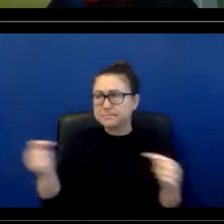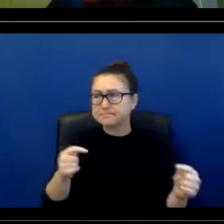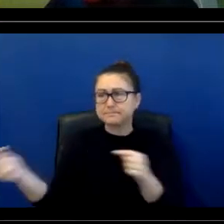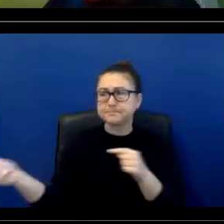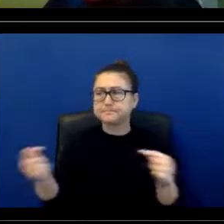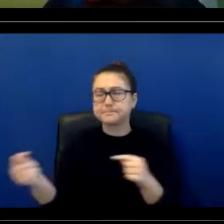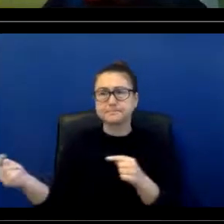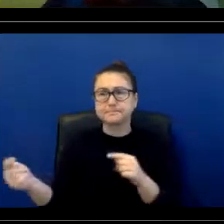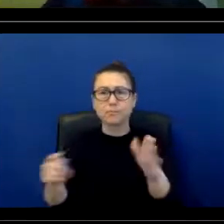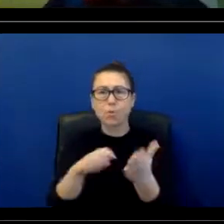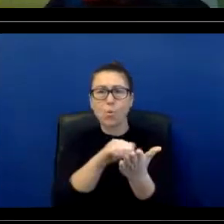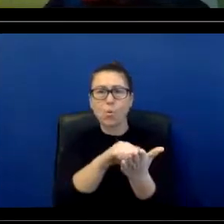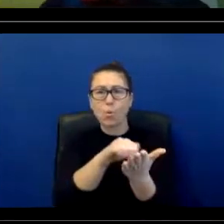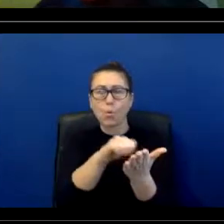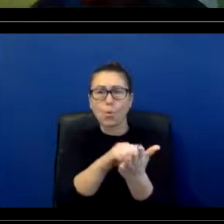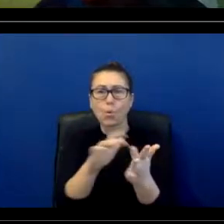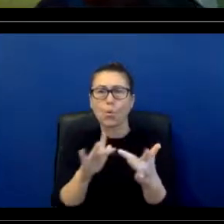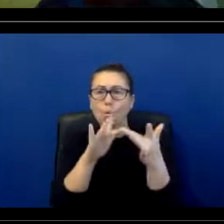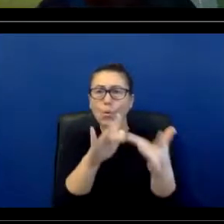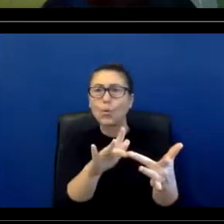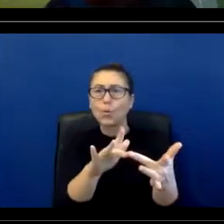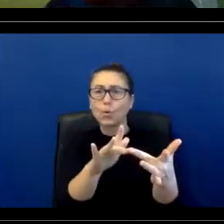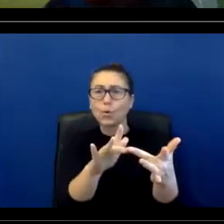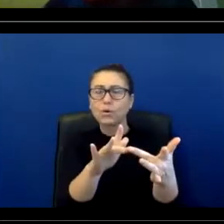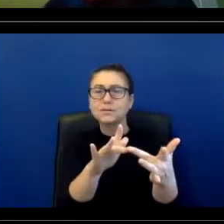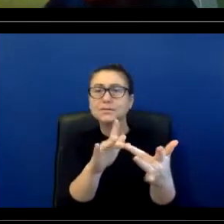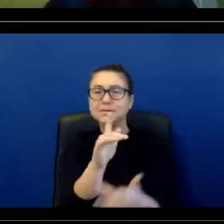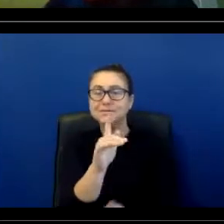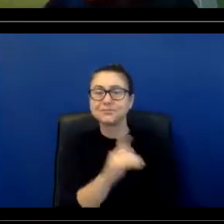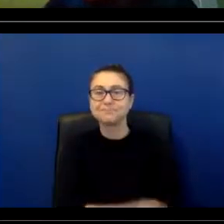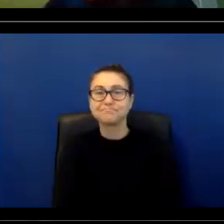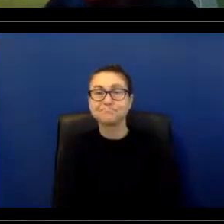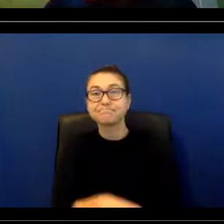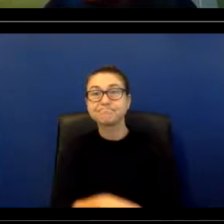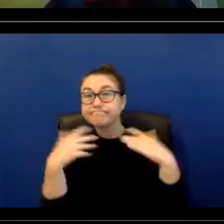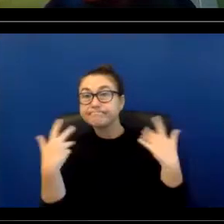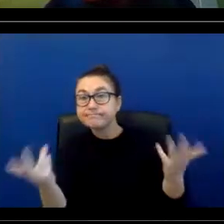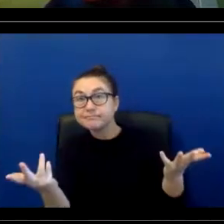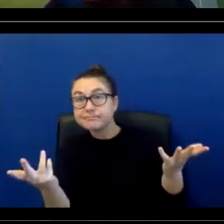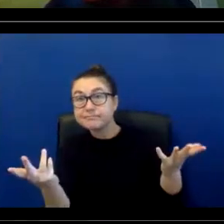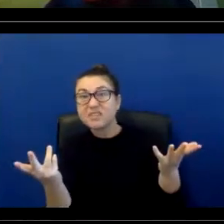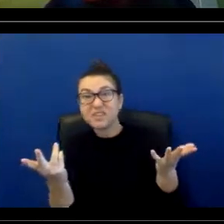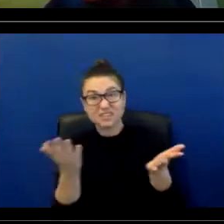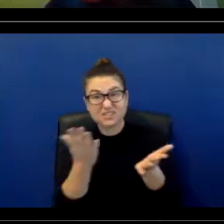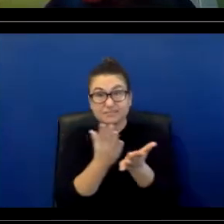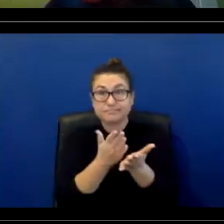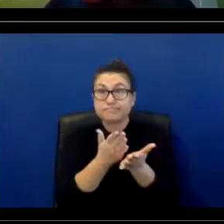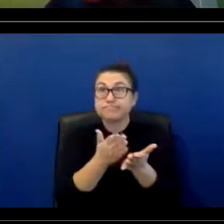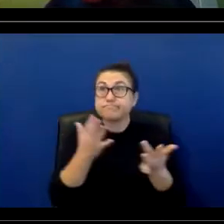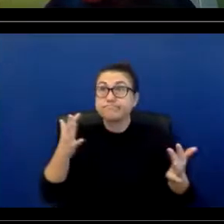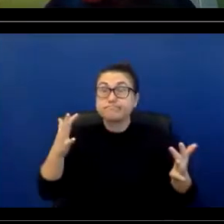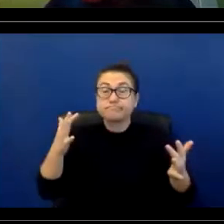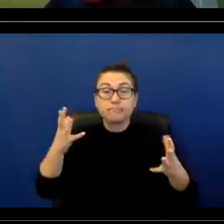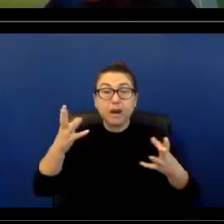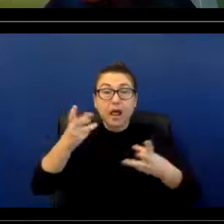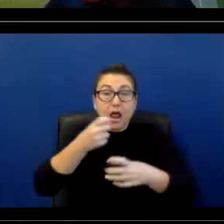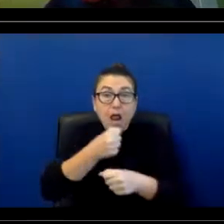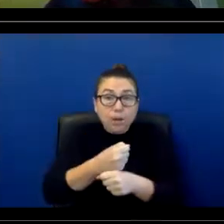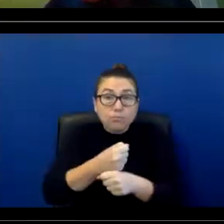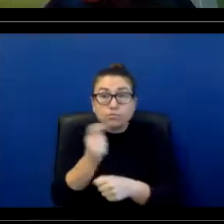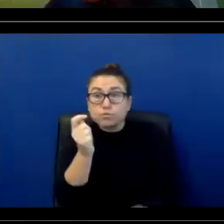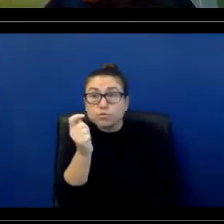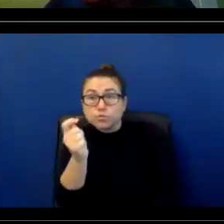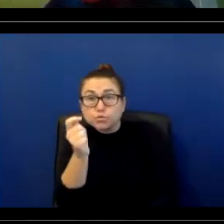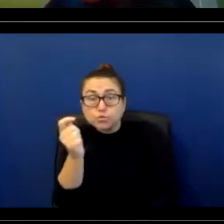I think. And yeah, so this is the end of our webinar, so we're happy to take